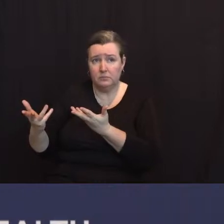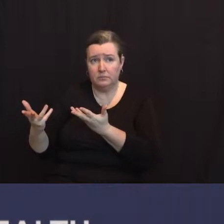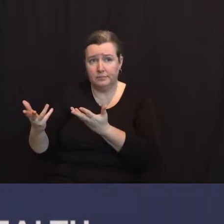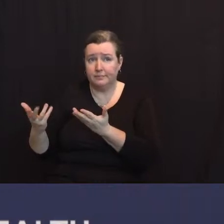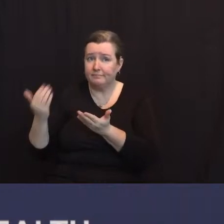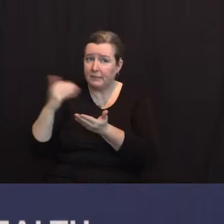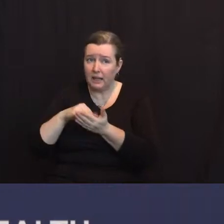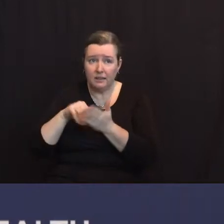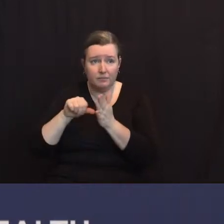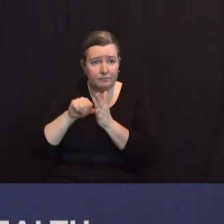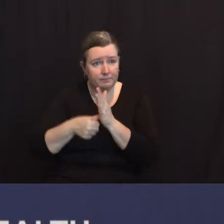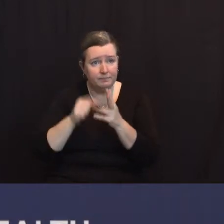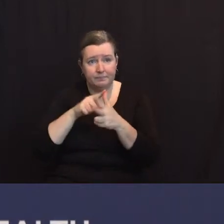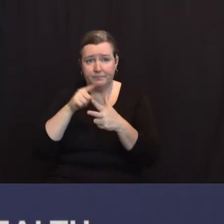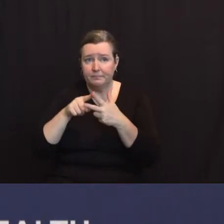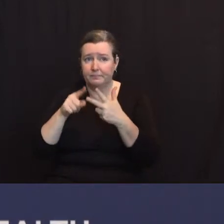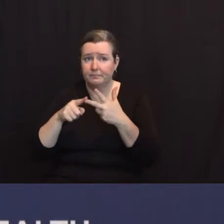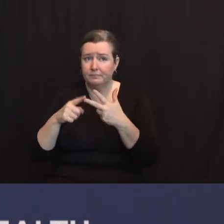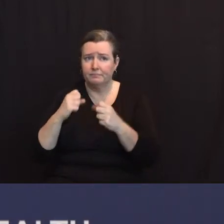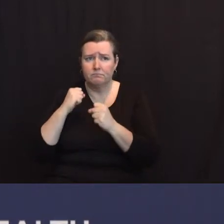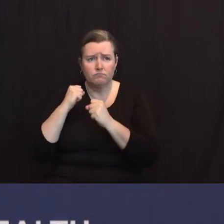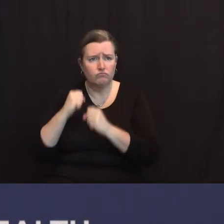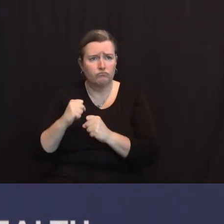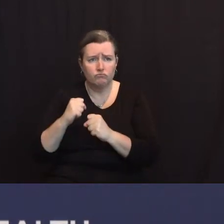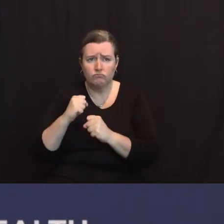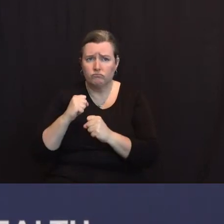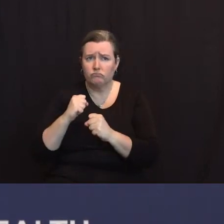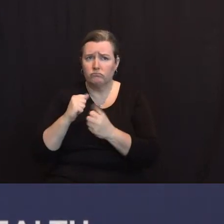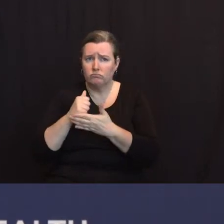against hospitalizations and fatality.